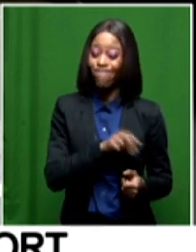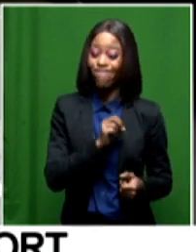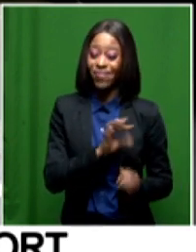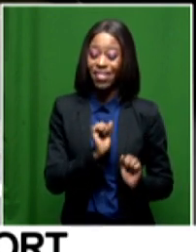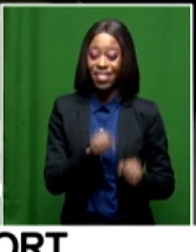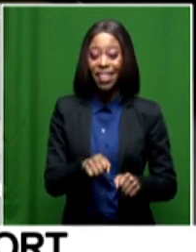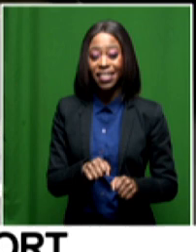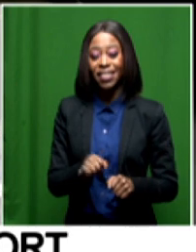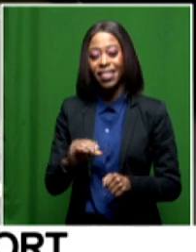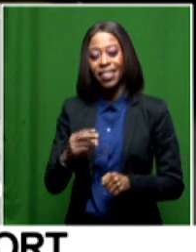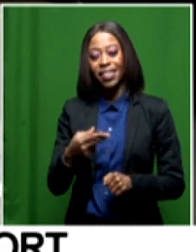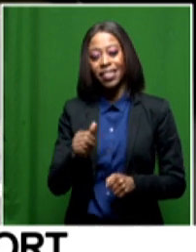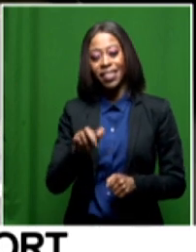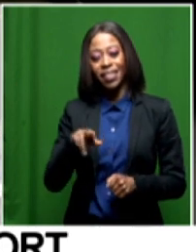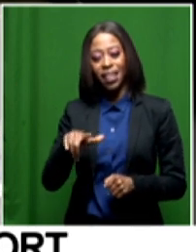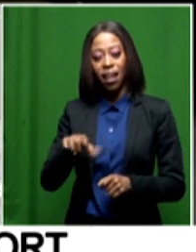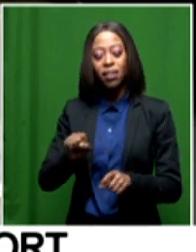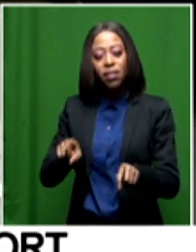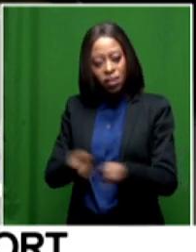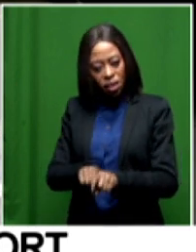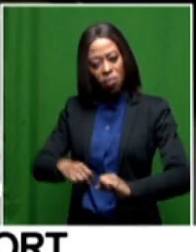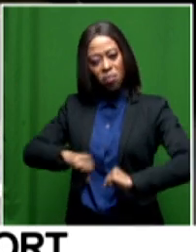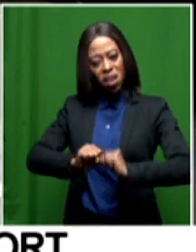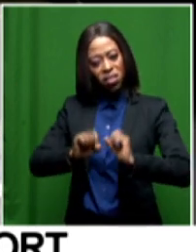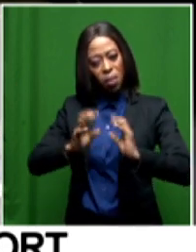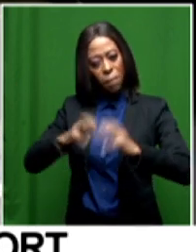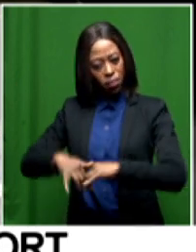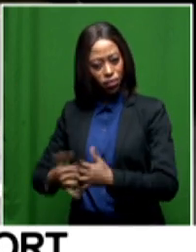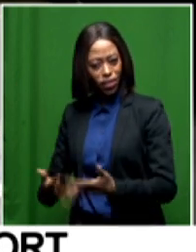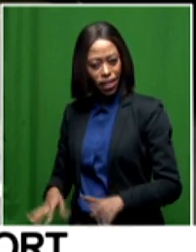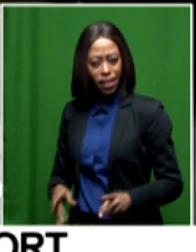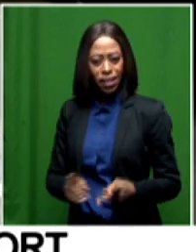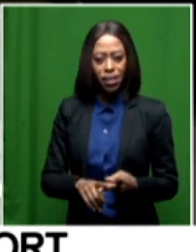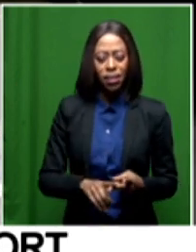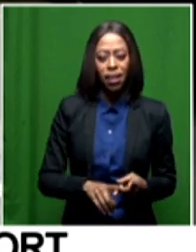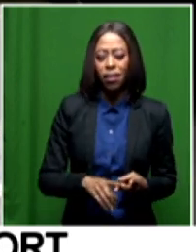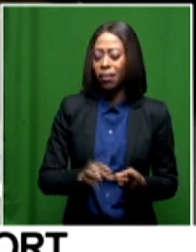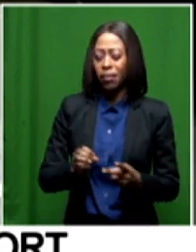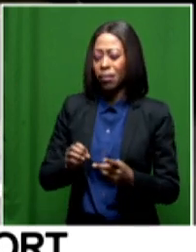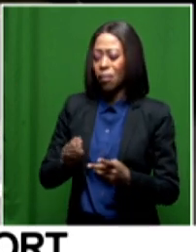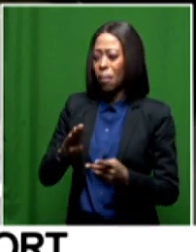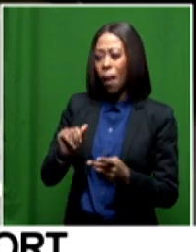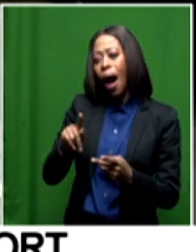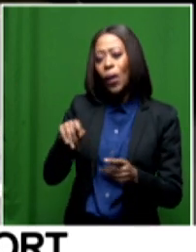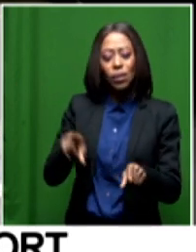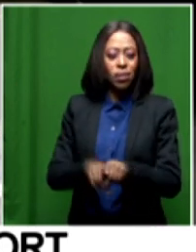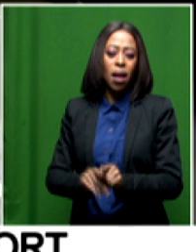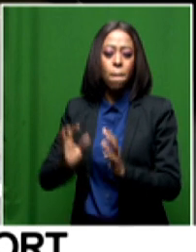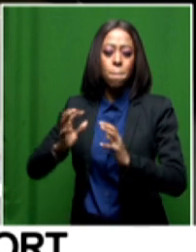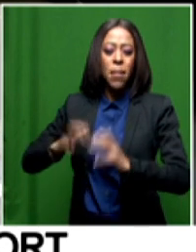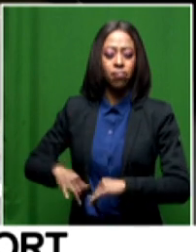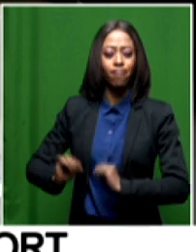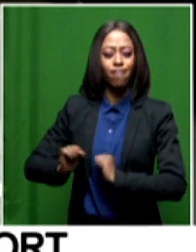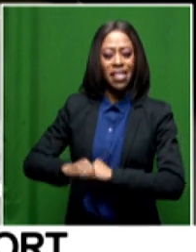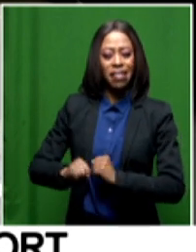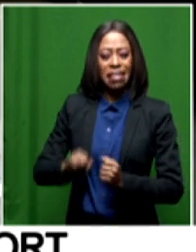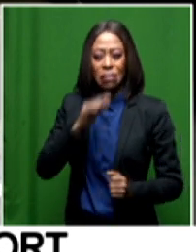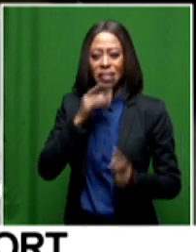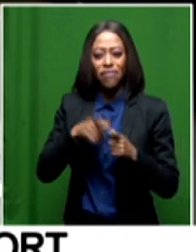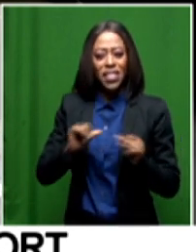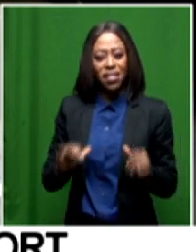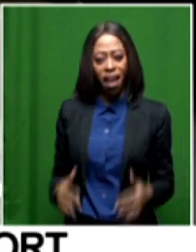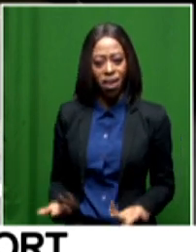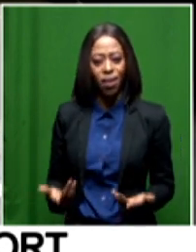Barcelona, you know, Charles Leclerc had an engine failure. Monaco, they should have won the race. And Baku also, you know, both did not